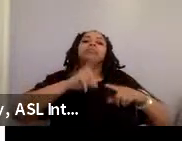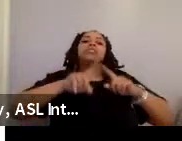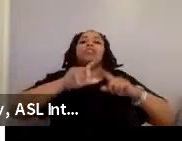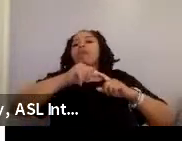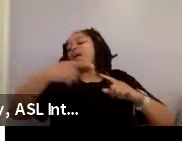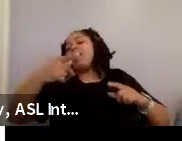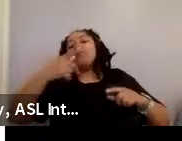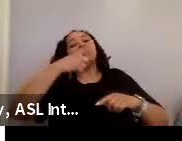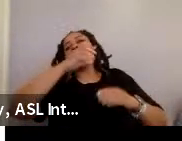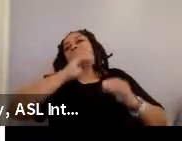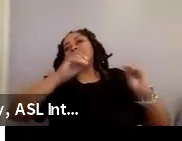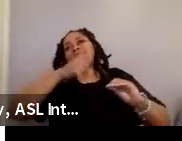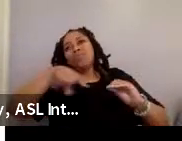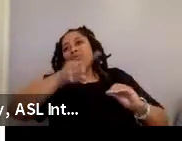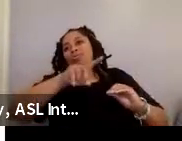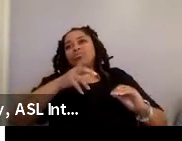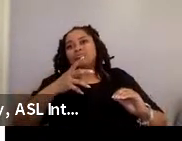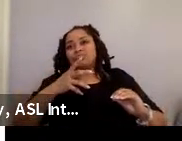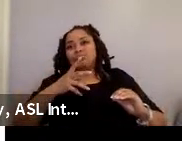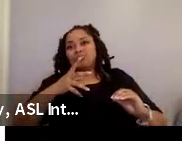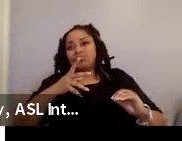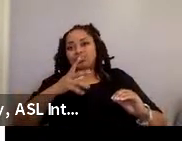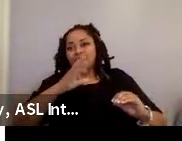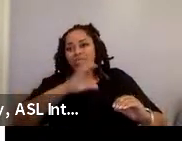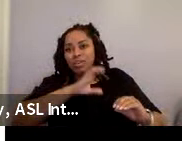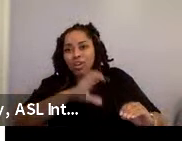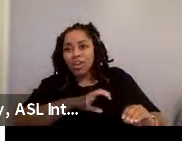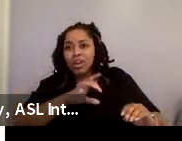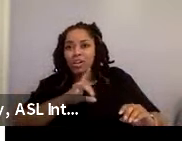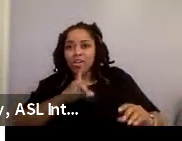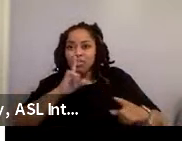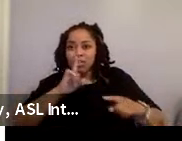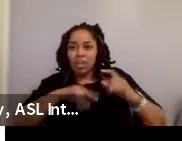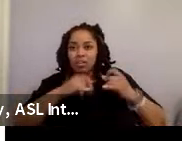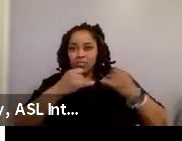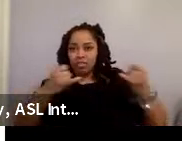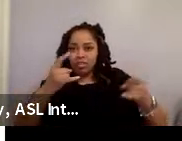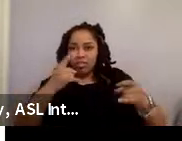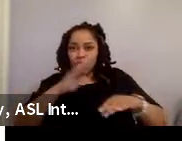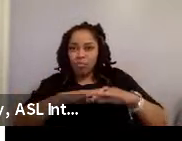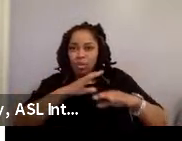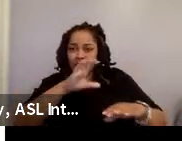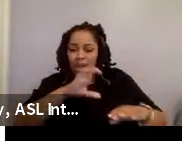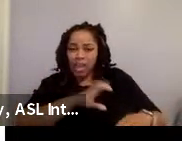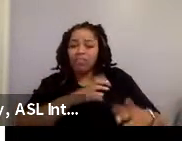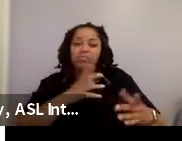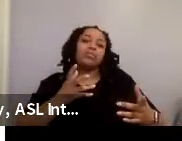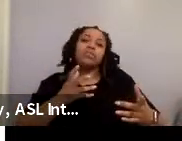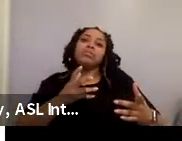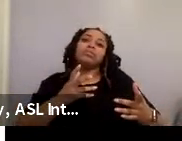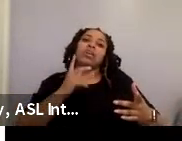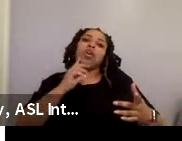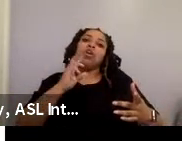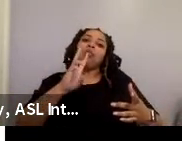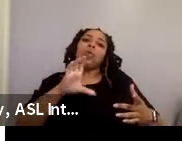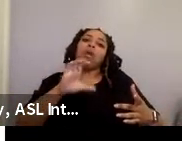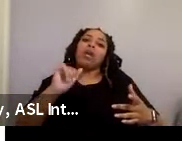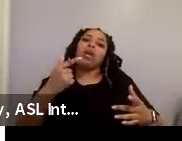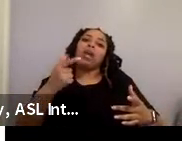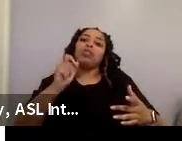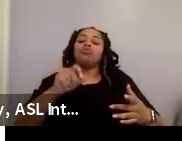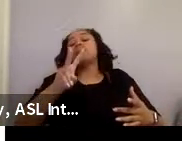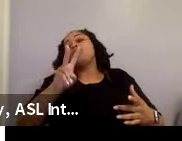those things, characterizations, or you can't draw the lines for those characterizations. And WCAG 2.0 was written from the ground